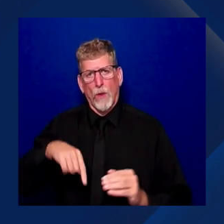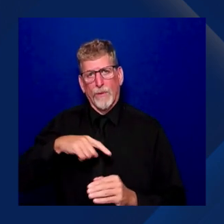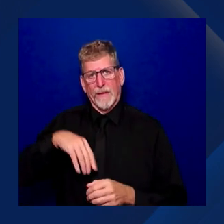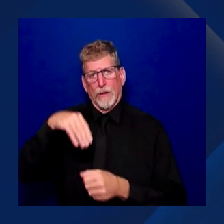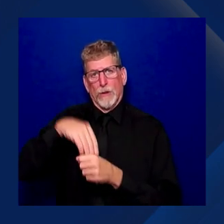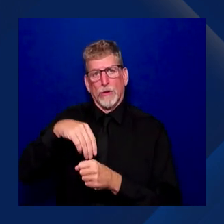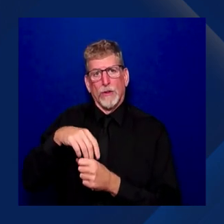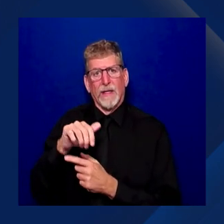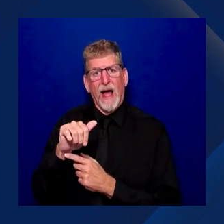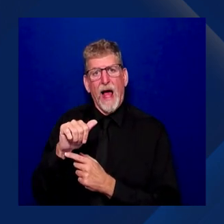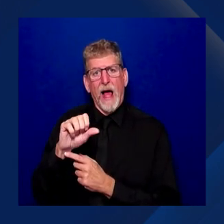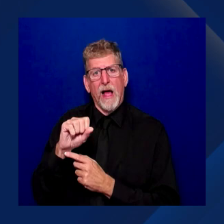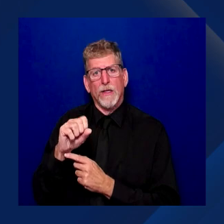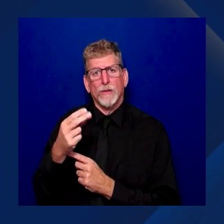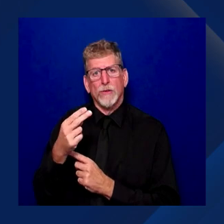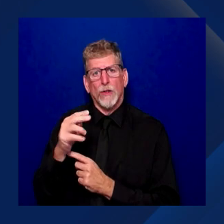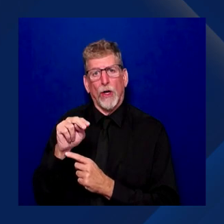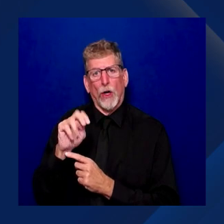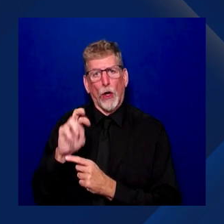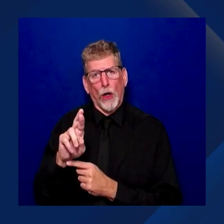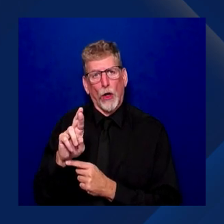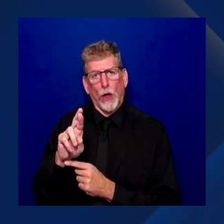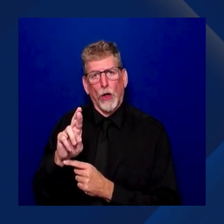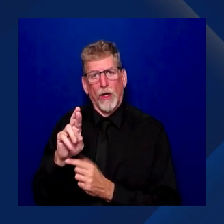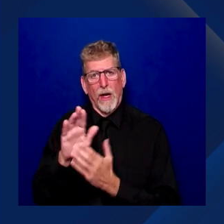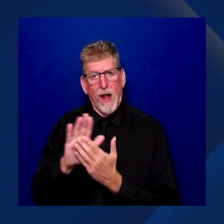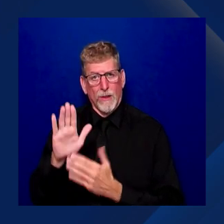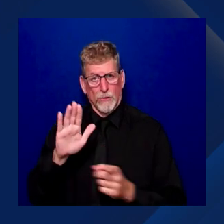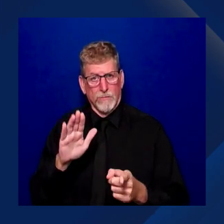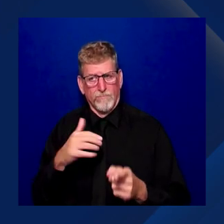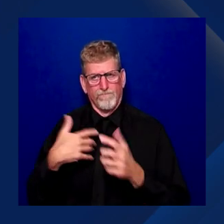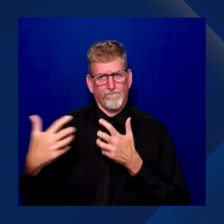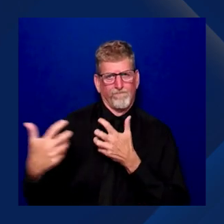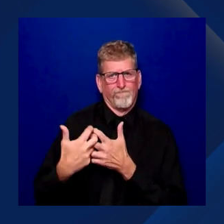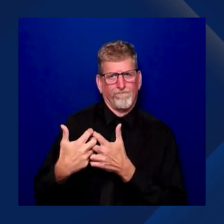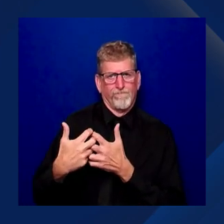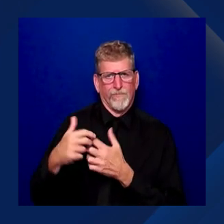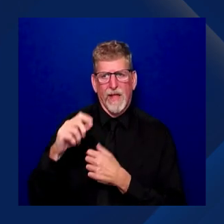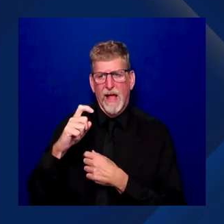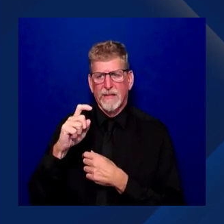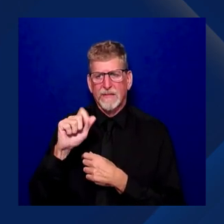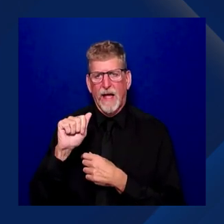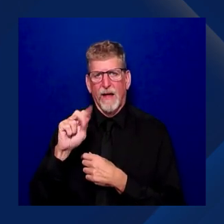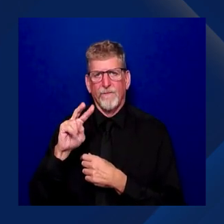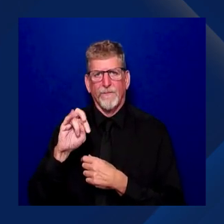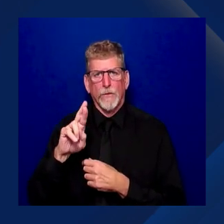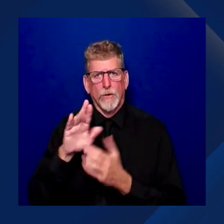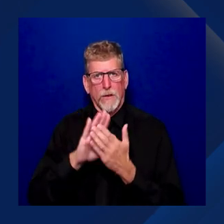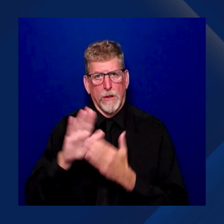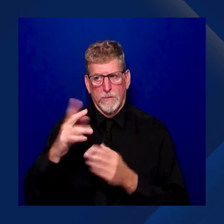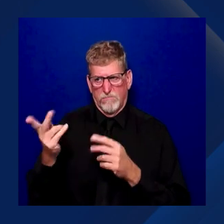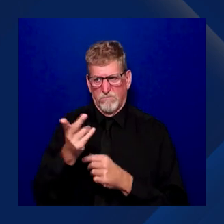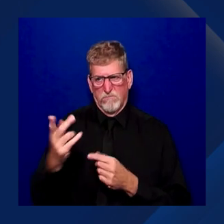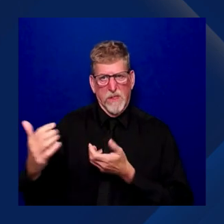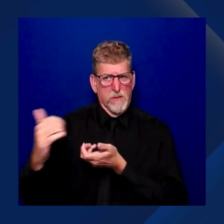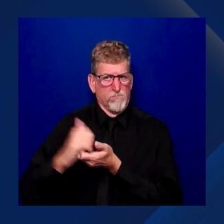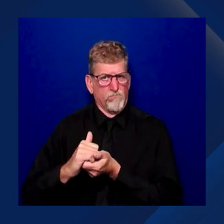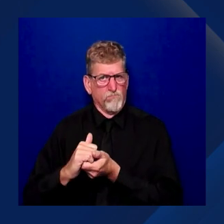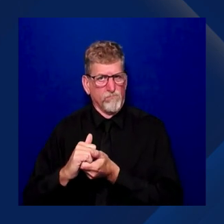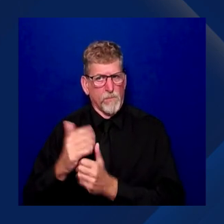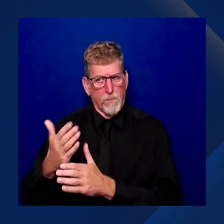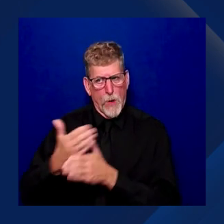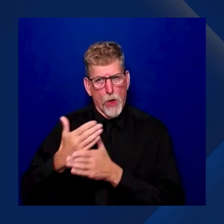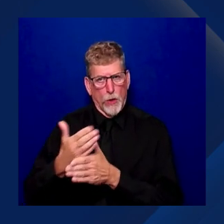develop a physician assistance program so that we have a diversity of providers in the workforce and so that that workforce is